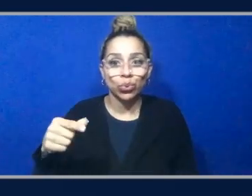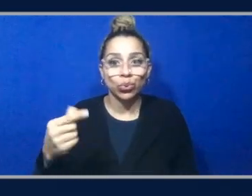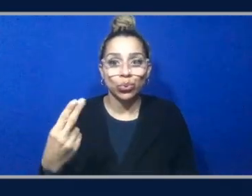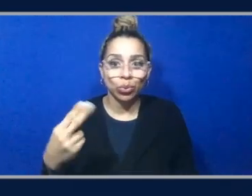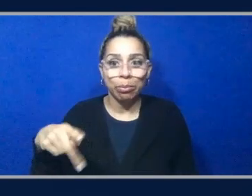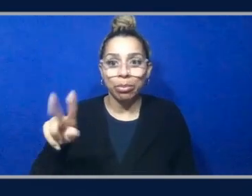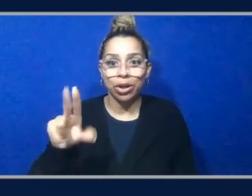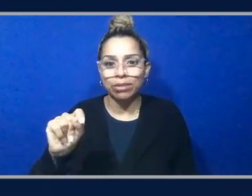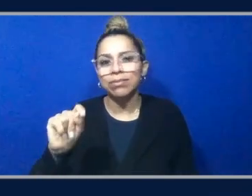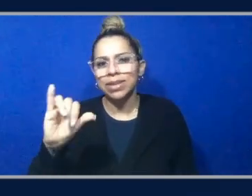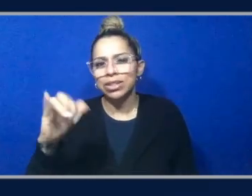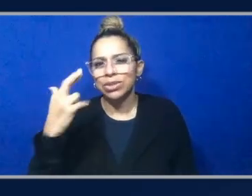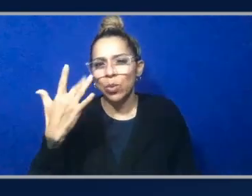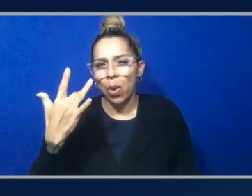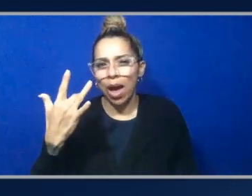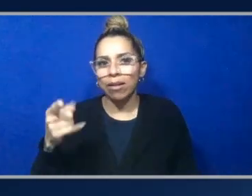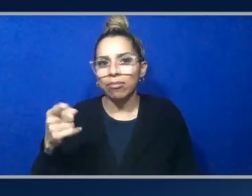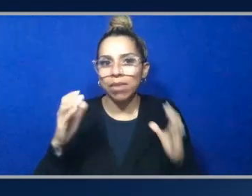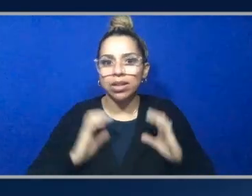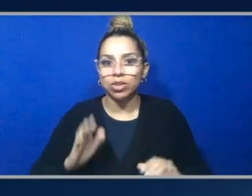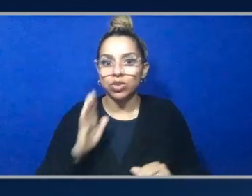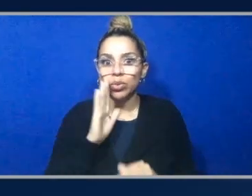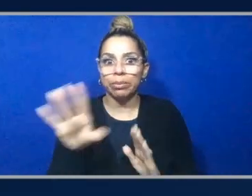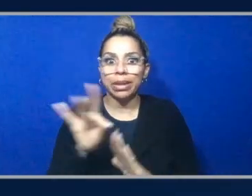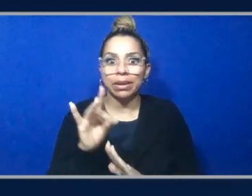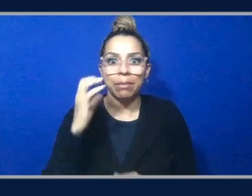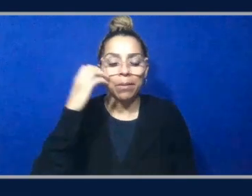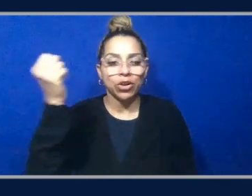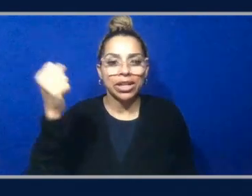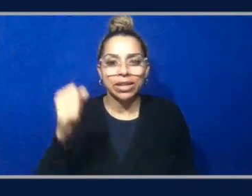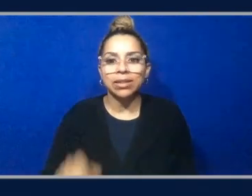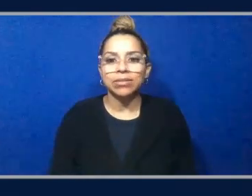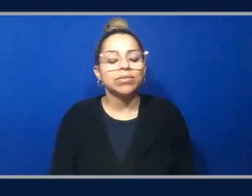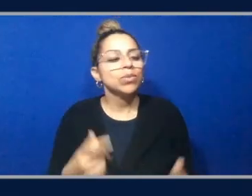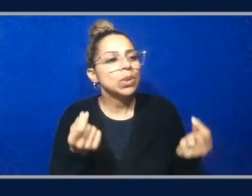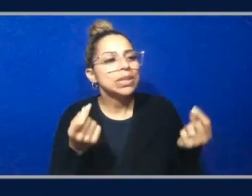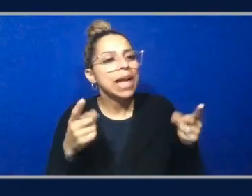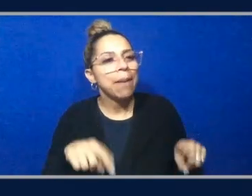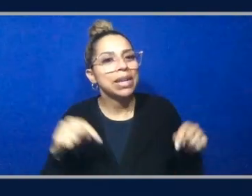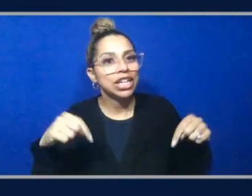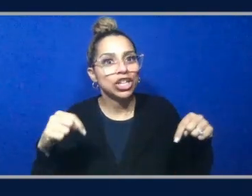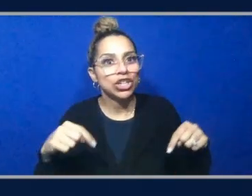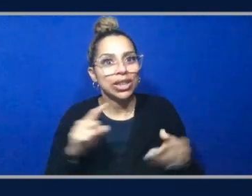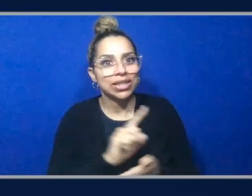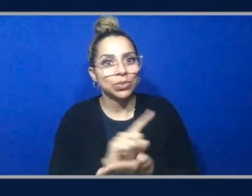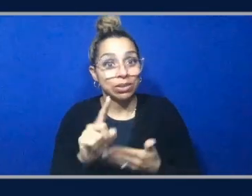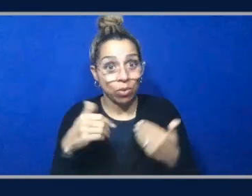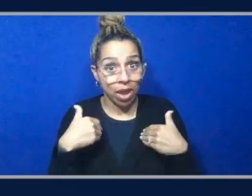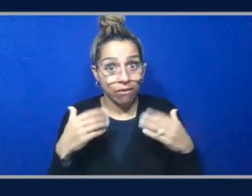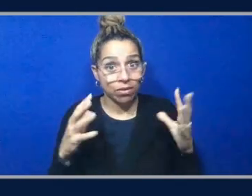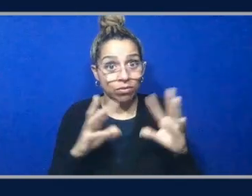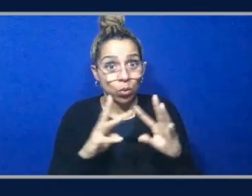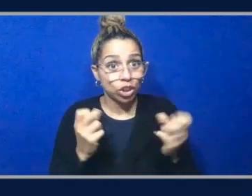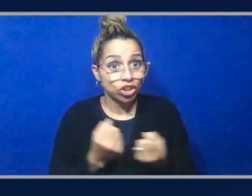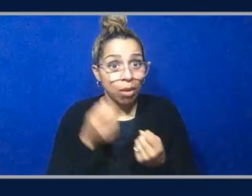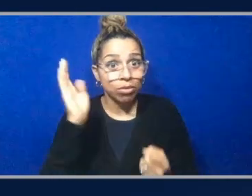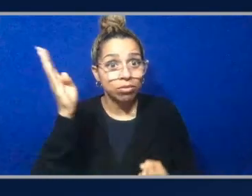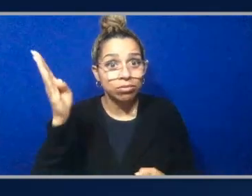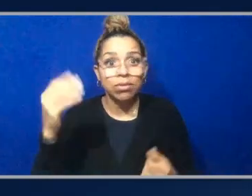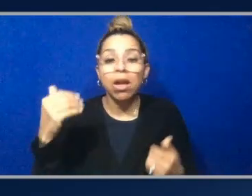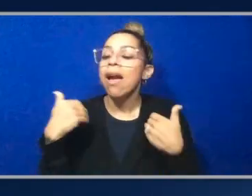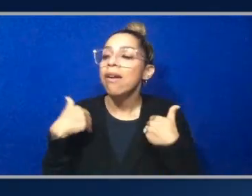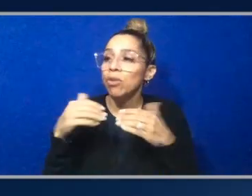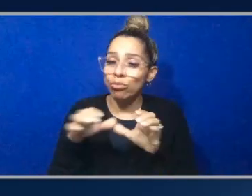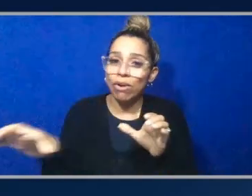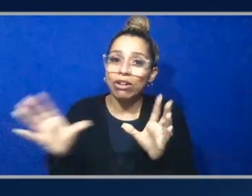at reInvent this week? With this launch, is there any workshop? Is there a chalk talk? Whatever. What's the main focus? I have a breakout session this